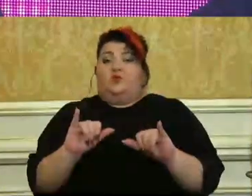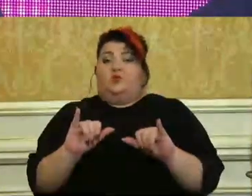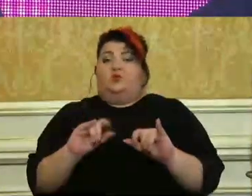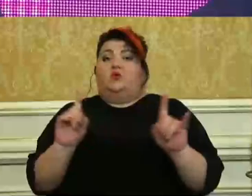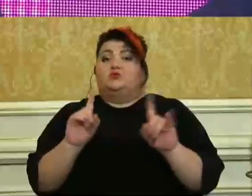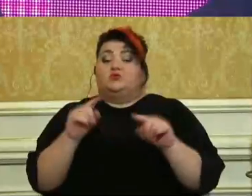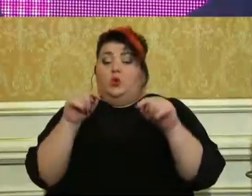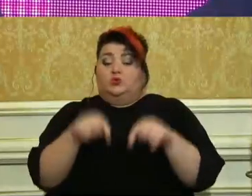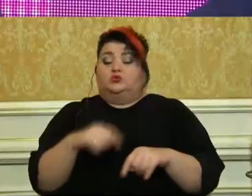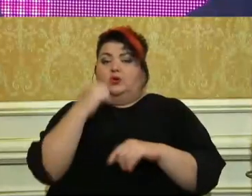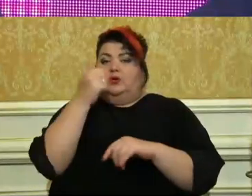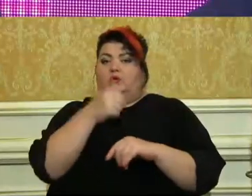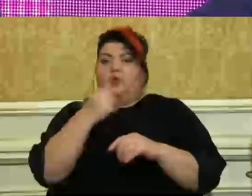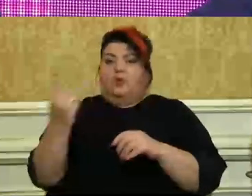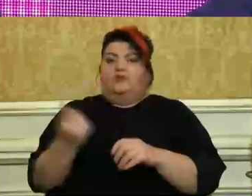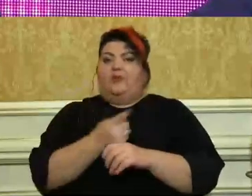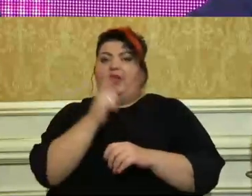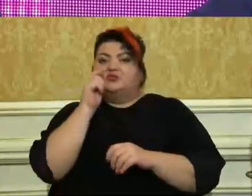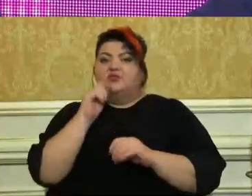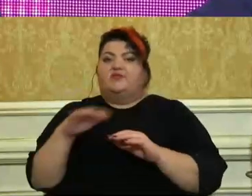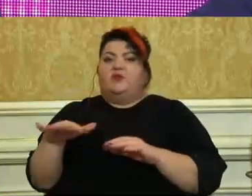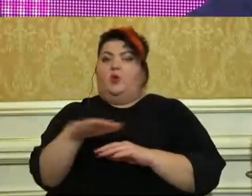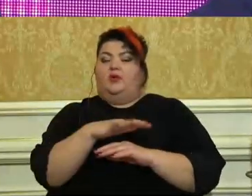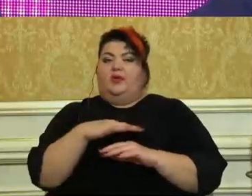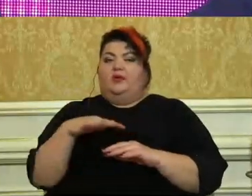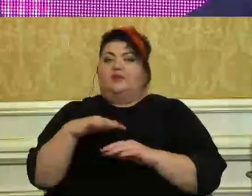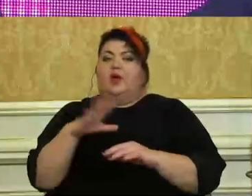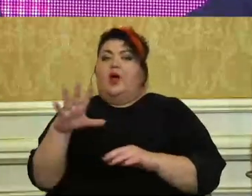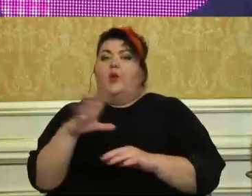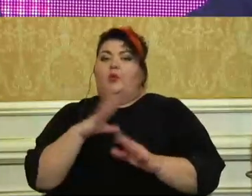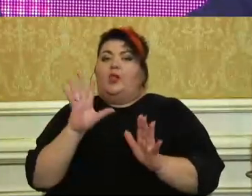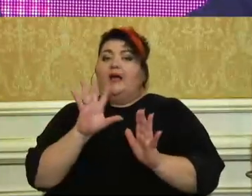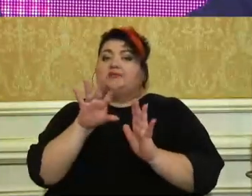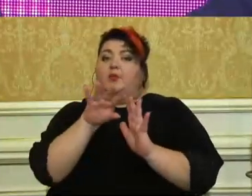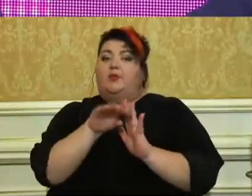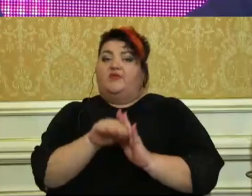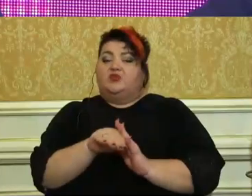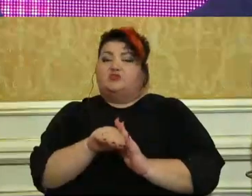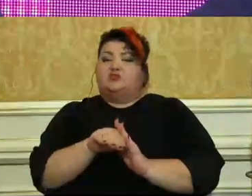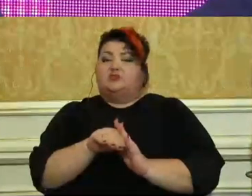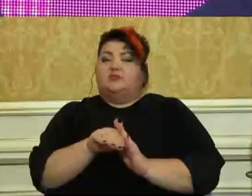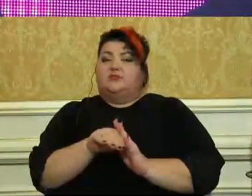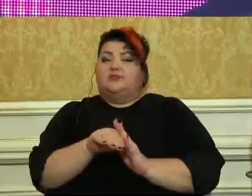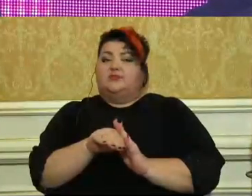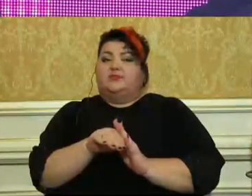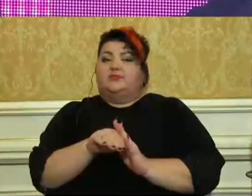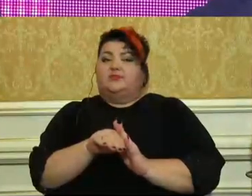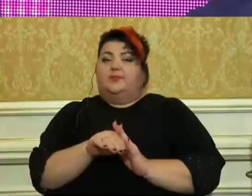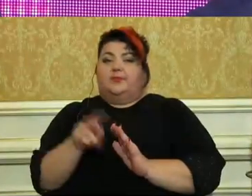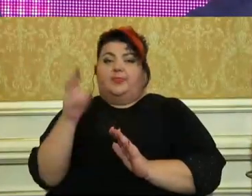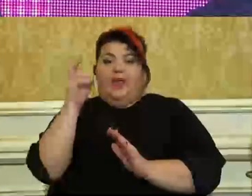education. I would like to surprise you that this year, firstly in the history of Ukraine,